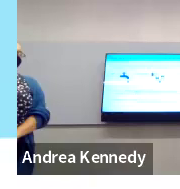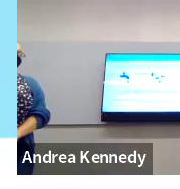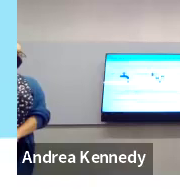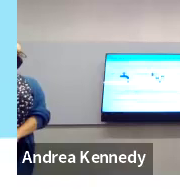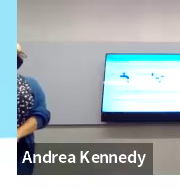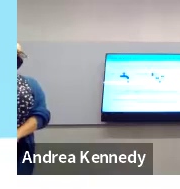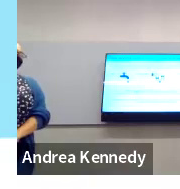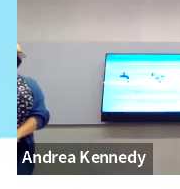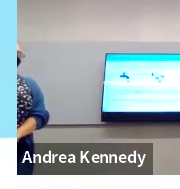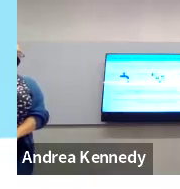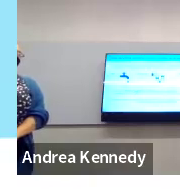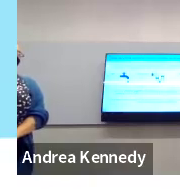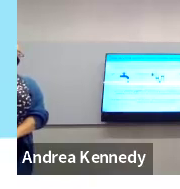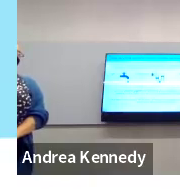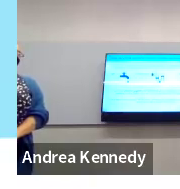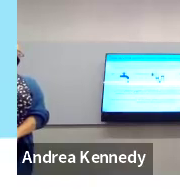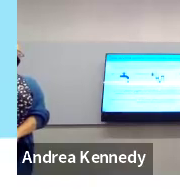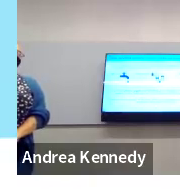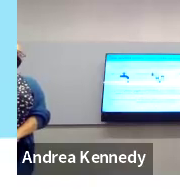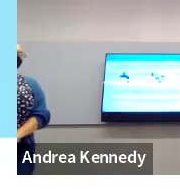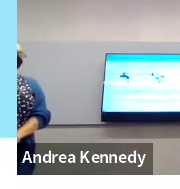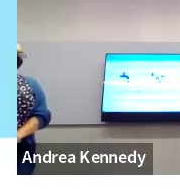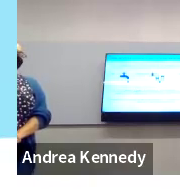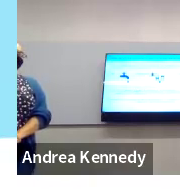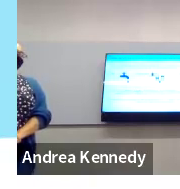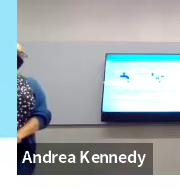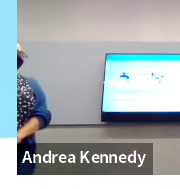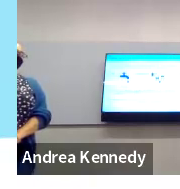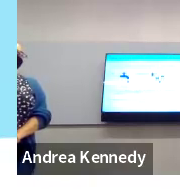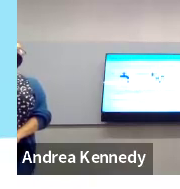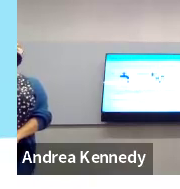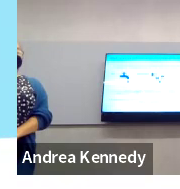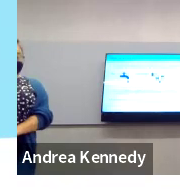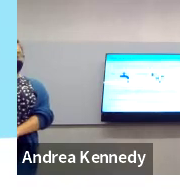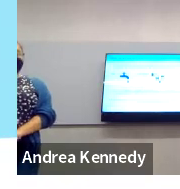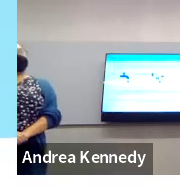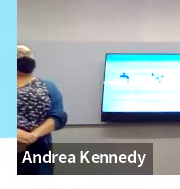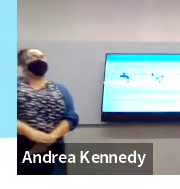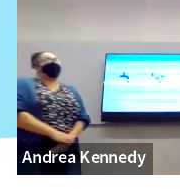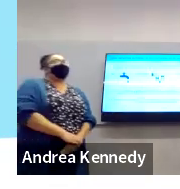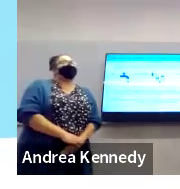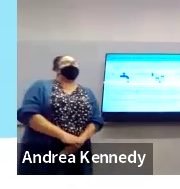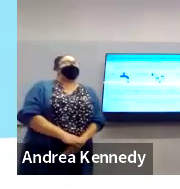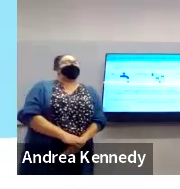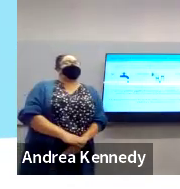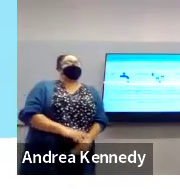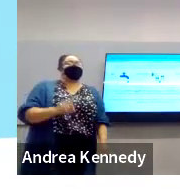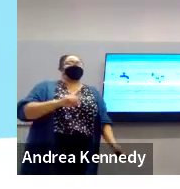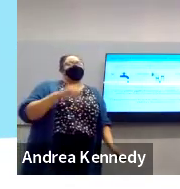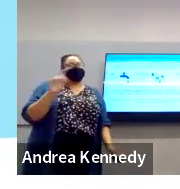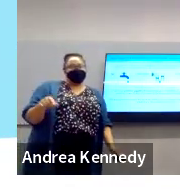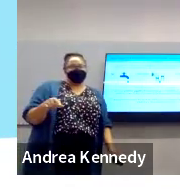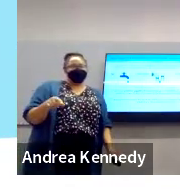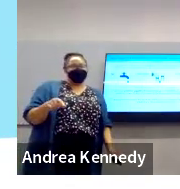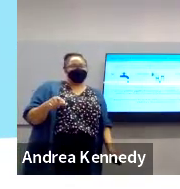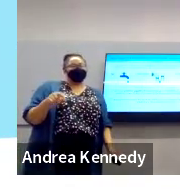it in my rent, how are they gonna increase that? So we're gonna go over the